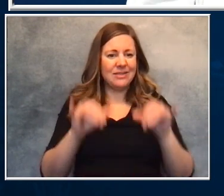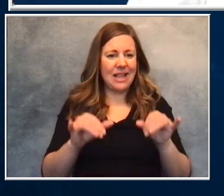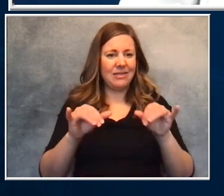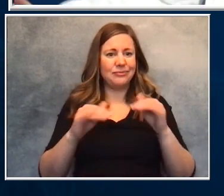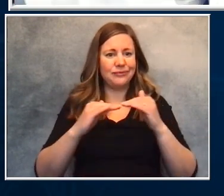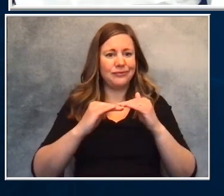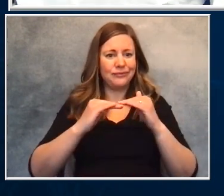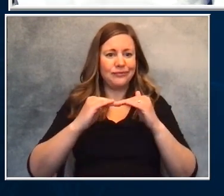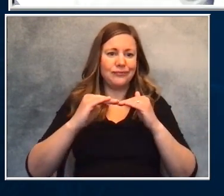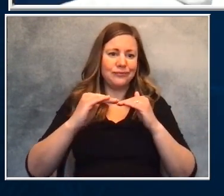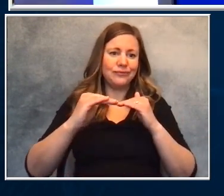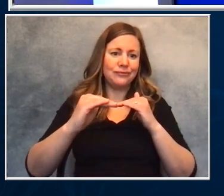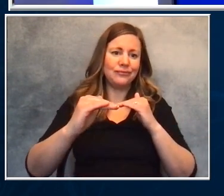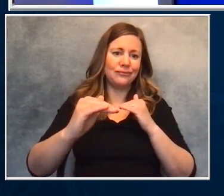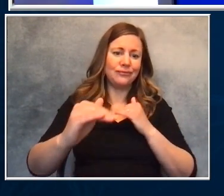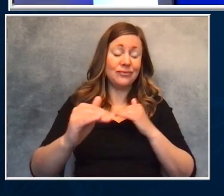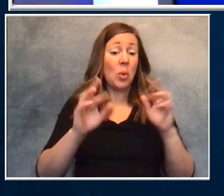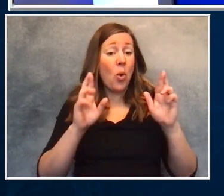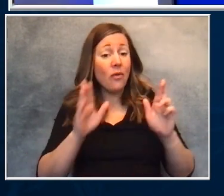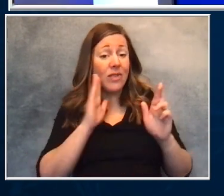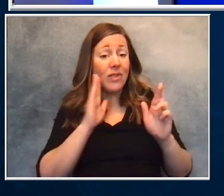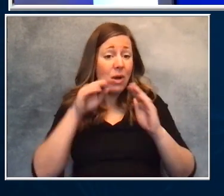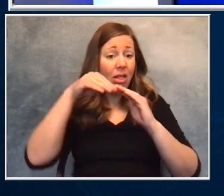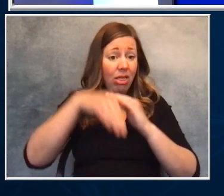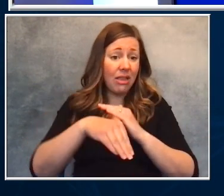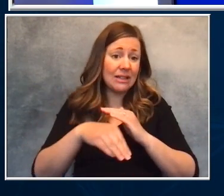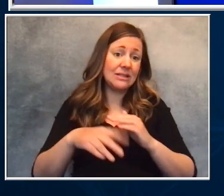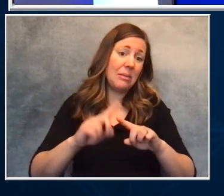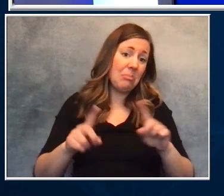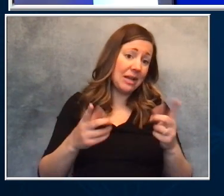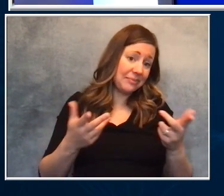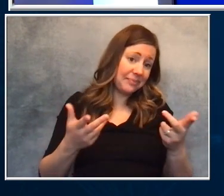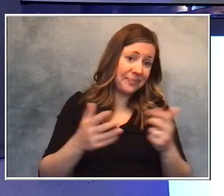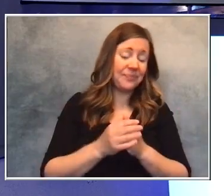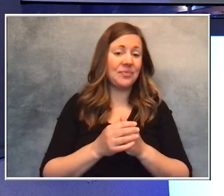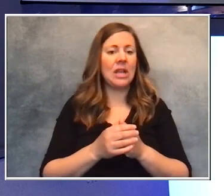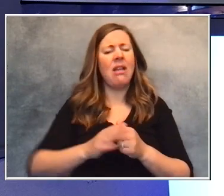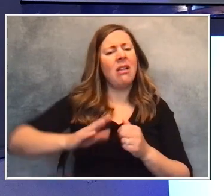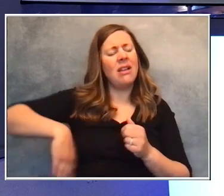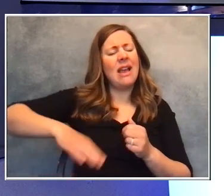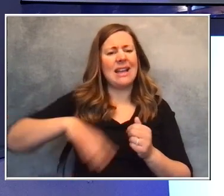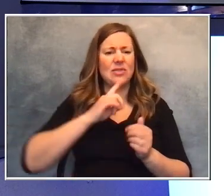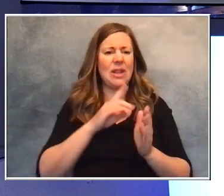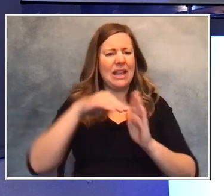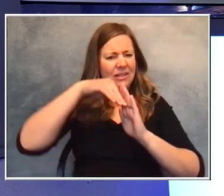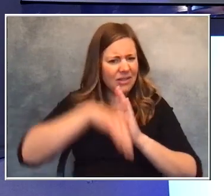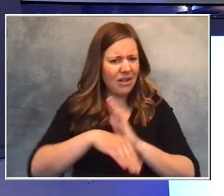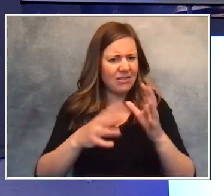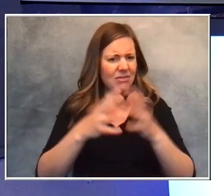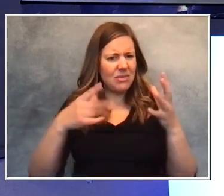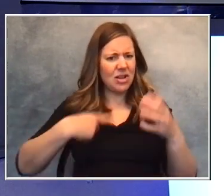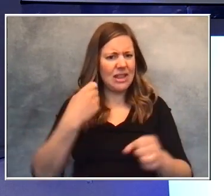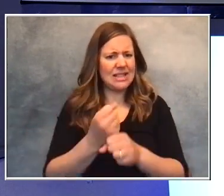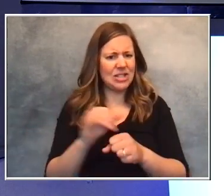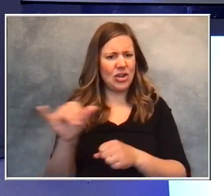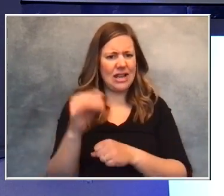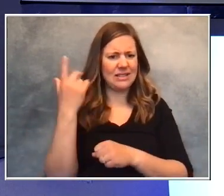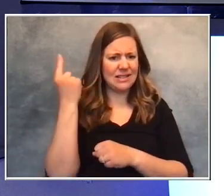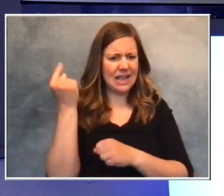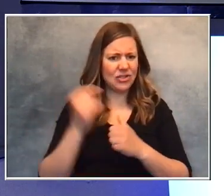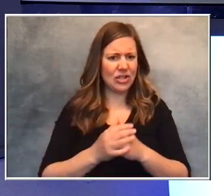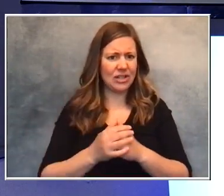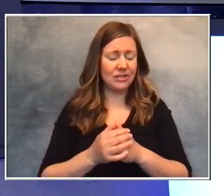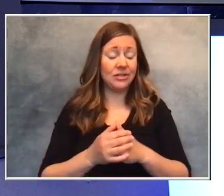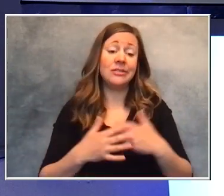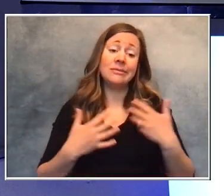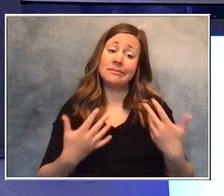what I hope is it's going to trend down. But Admiral, it hasn't gone down as much this spring as it did last year. Well, you know, it hasn't. We're